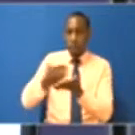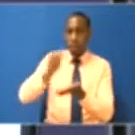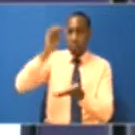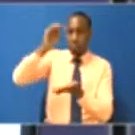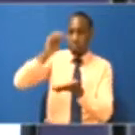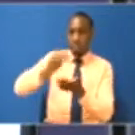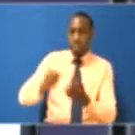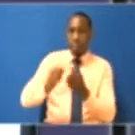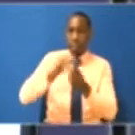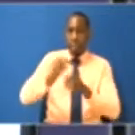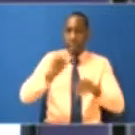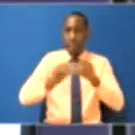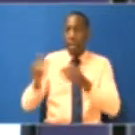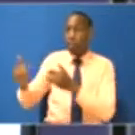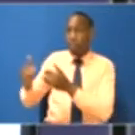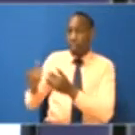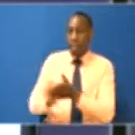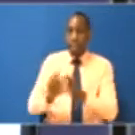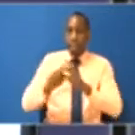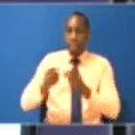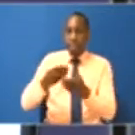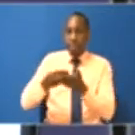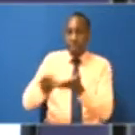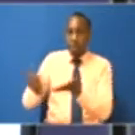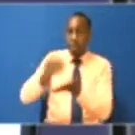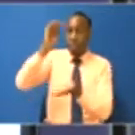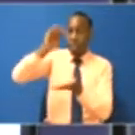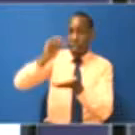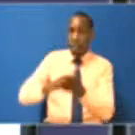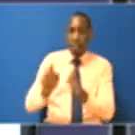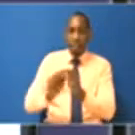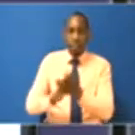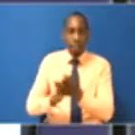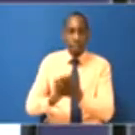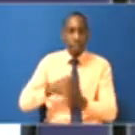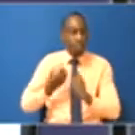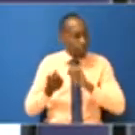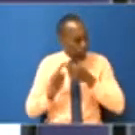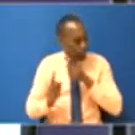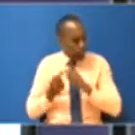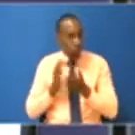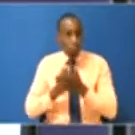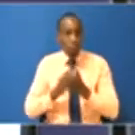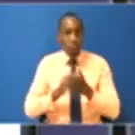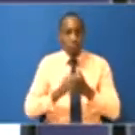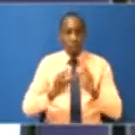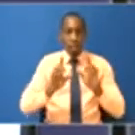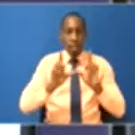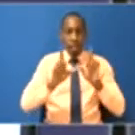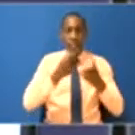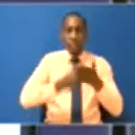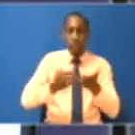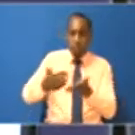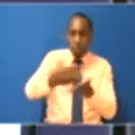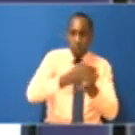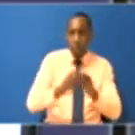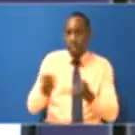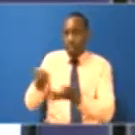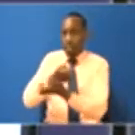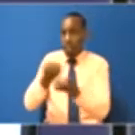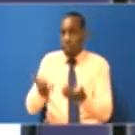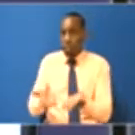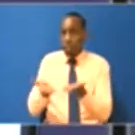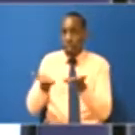especially around elections it would begin to decline and we'd ask if you are collecting licensing fee and the economy is